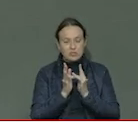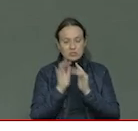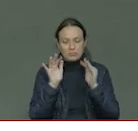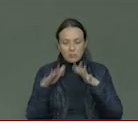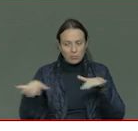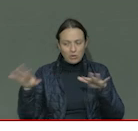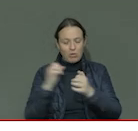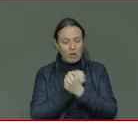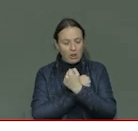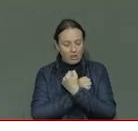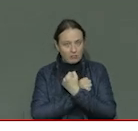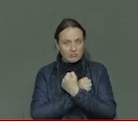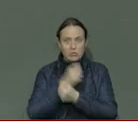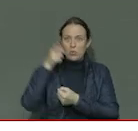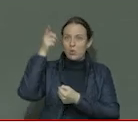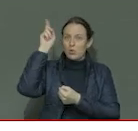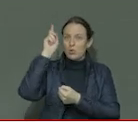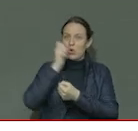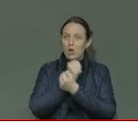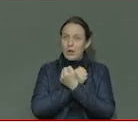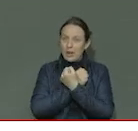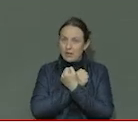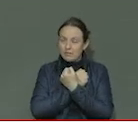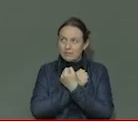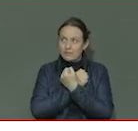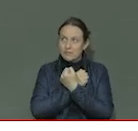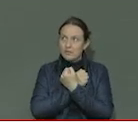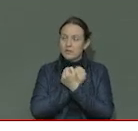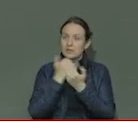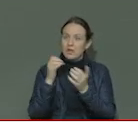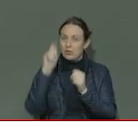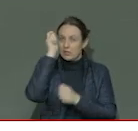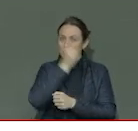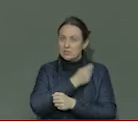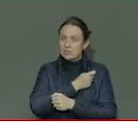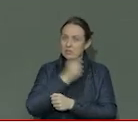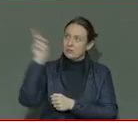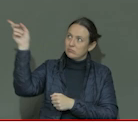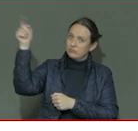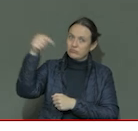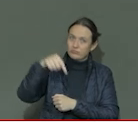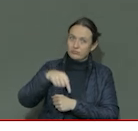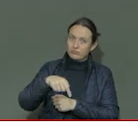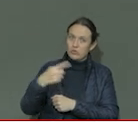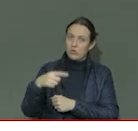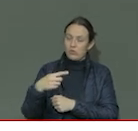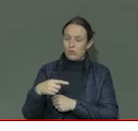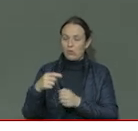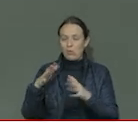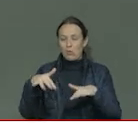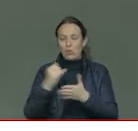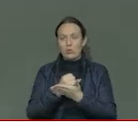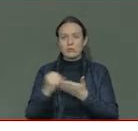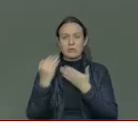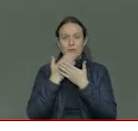much, that God loved us so much that he was willing to sacrifice his son to forgive our sins. So he loves